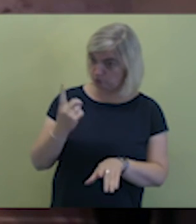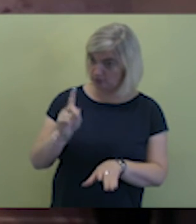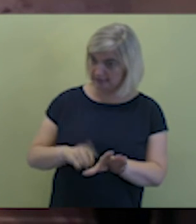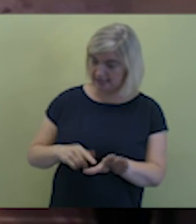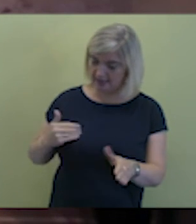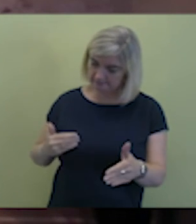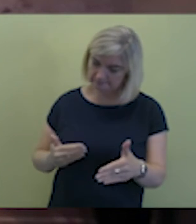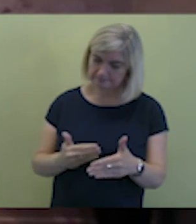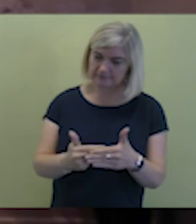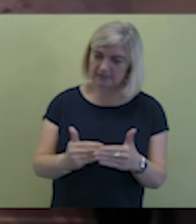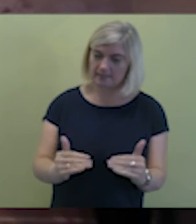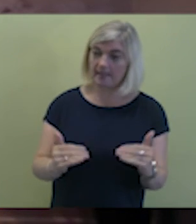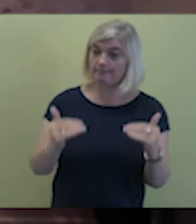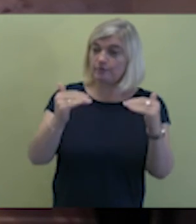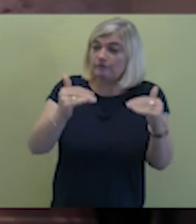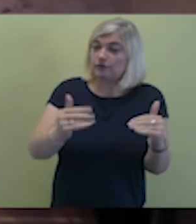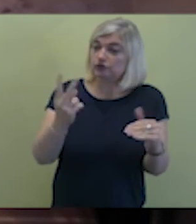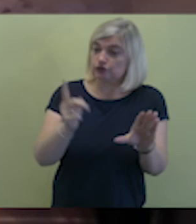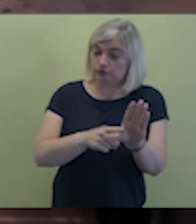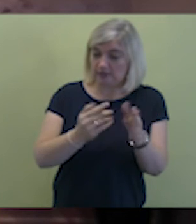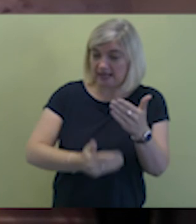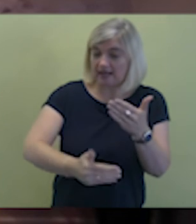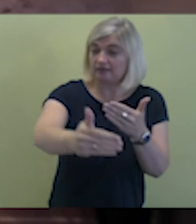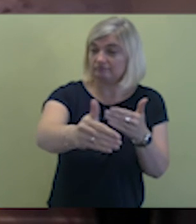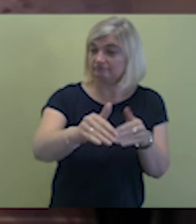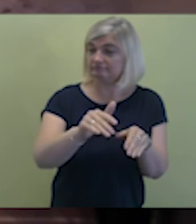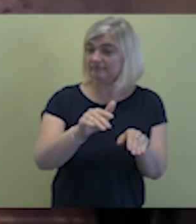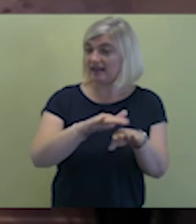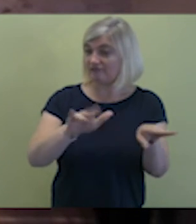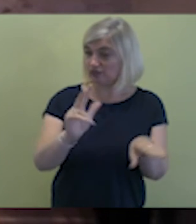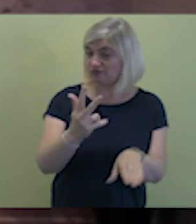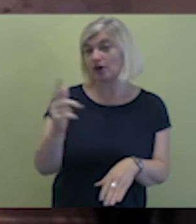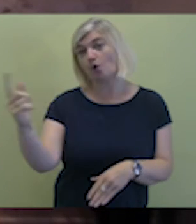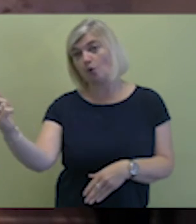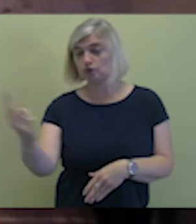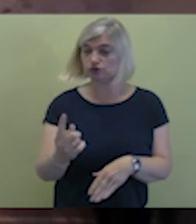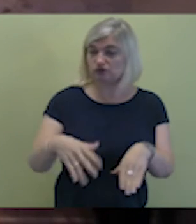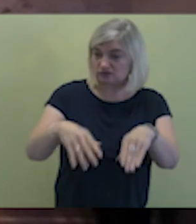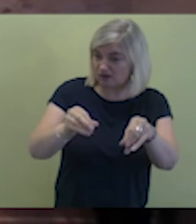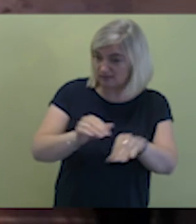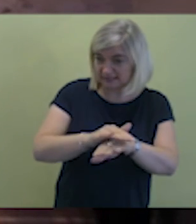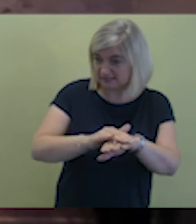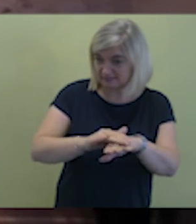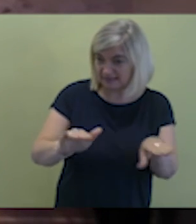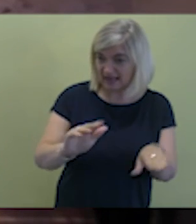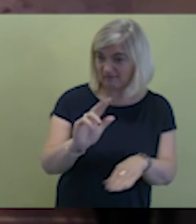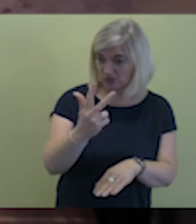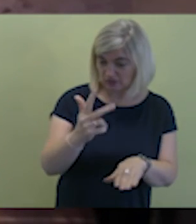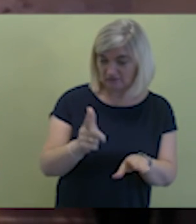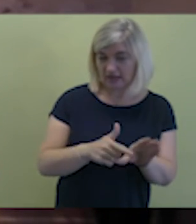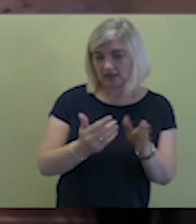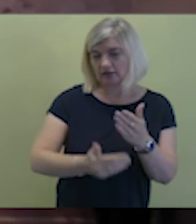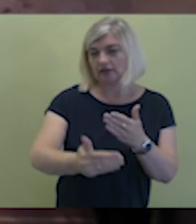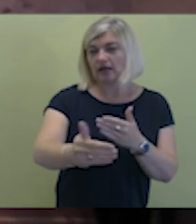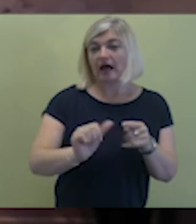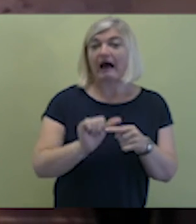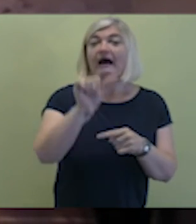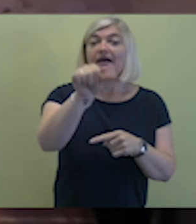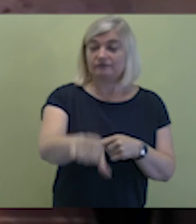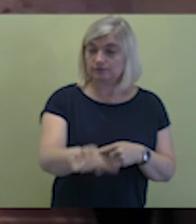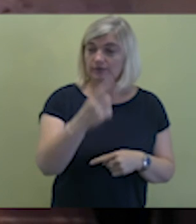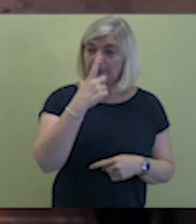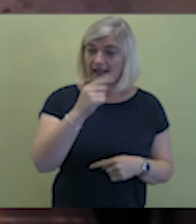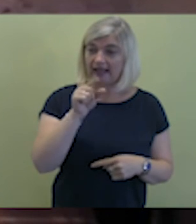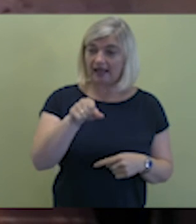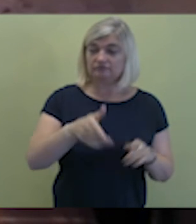with us and then gone on to their 2-year Level 3 or just come in at Level 3, they can have a choice of going on